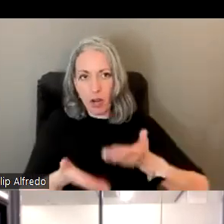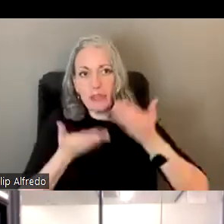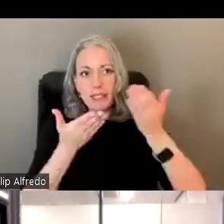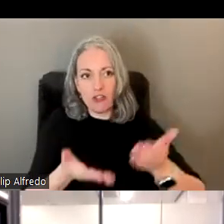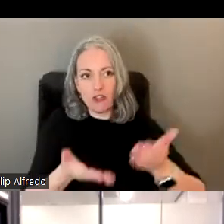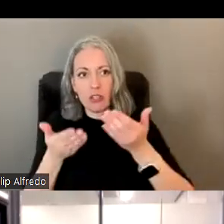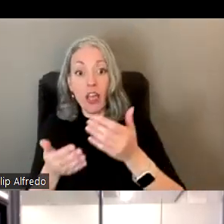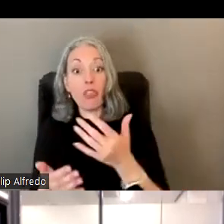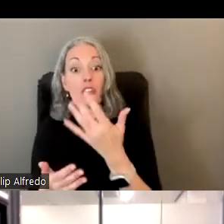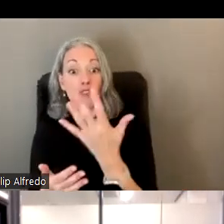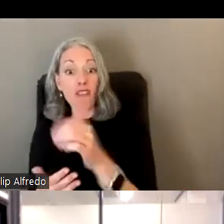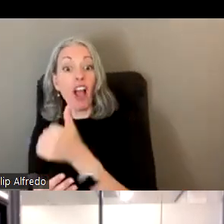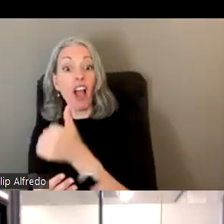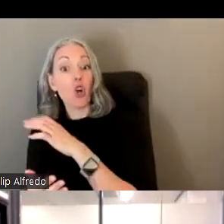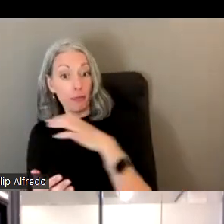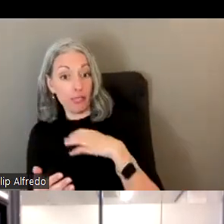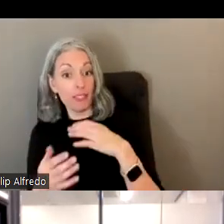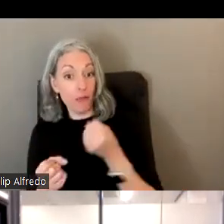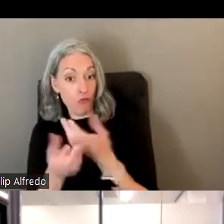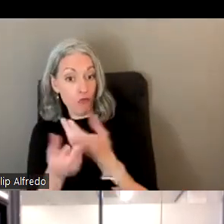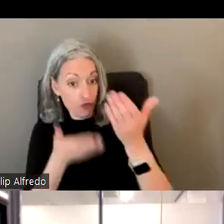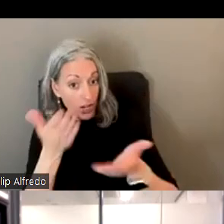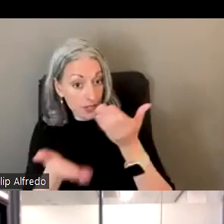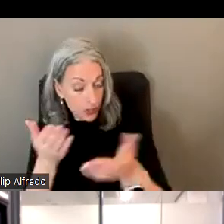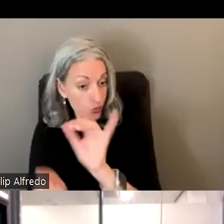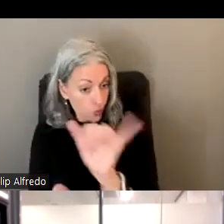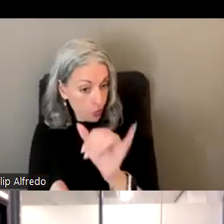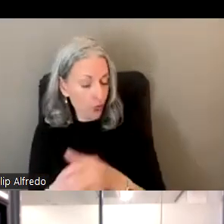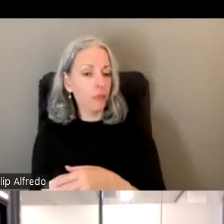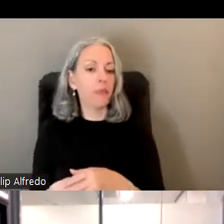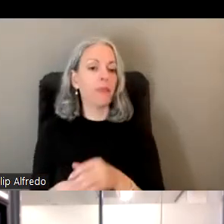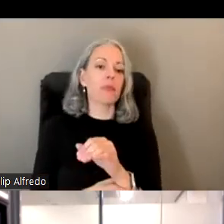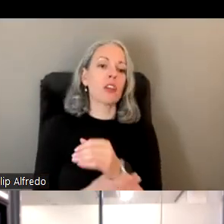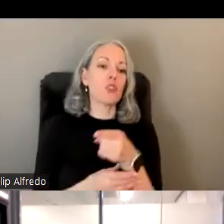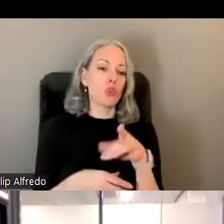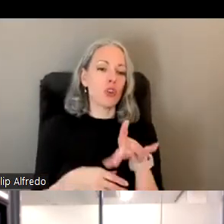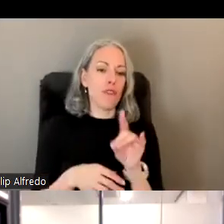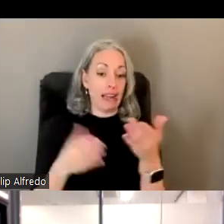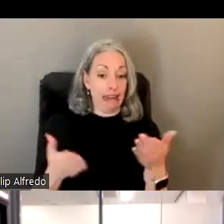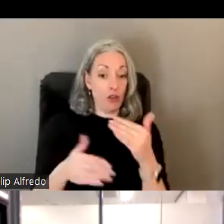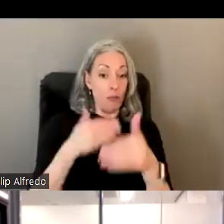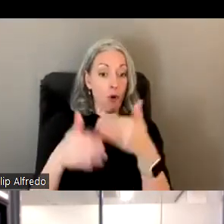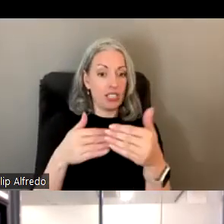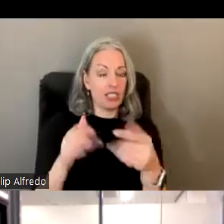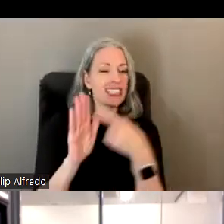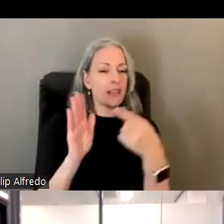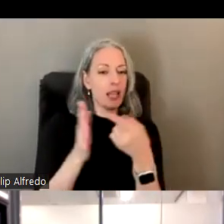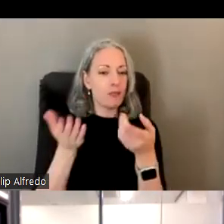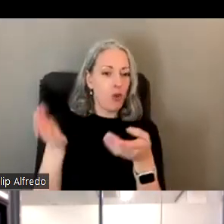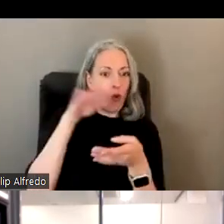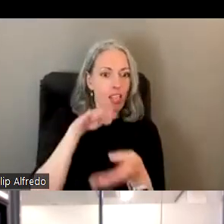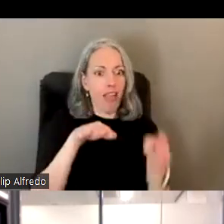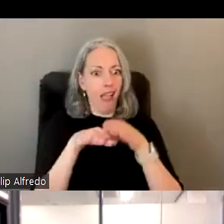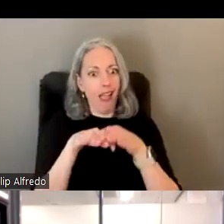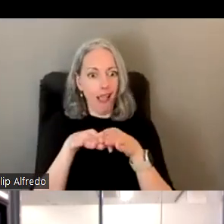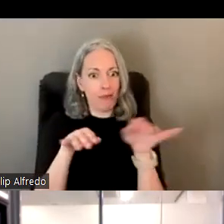5 other committees providing recommendations as well. And so what you find in this process is sometimes there's overlap, you